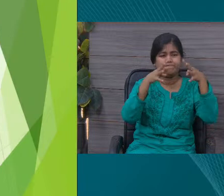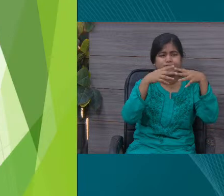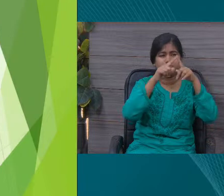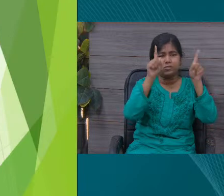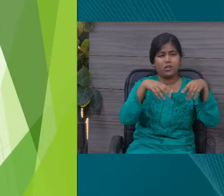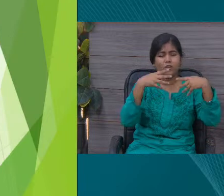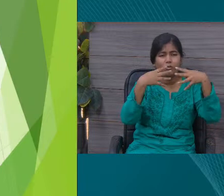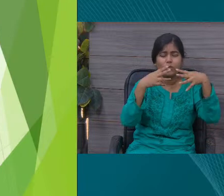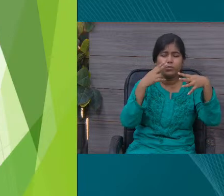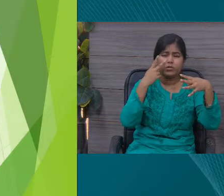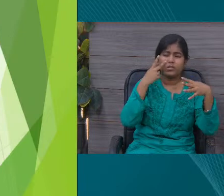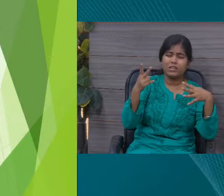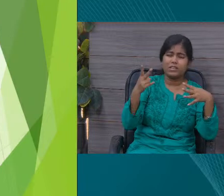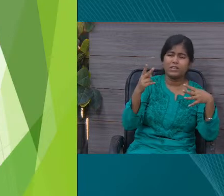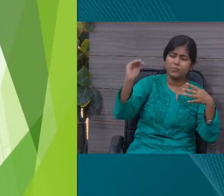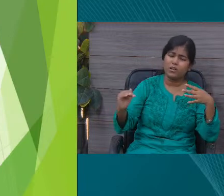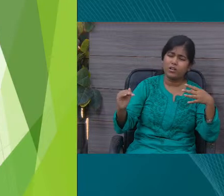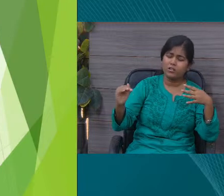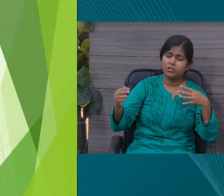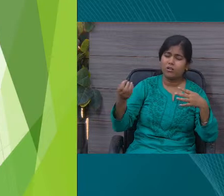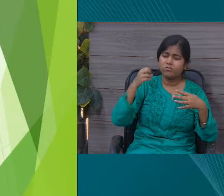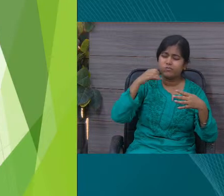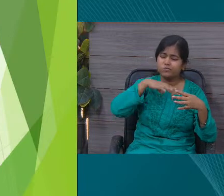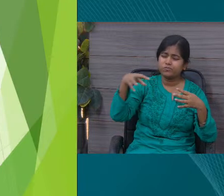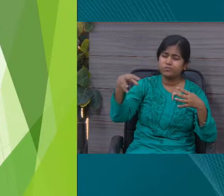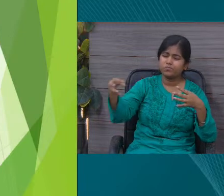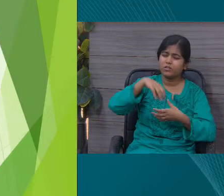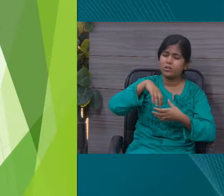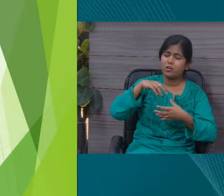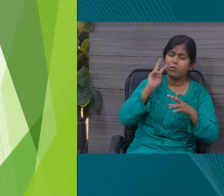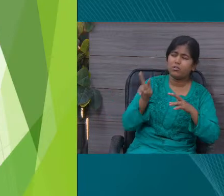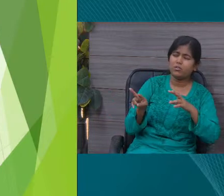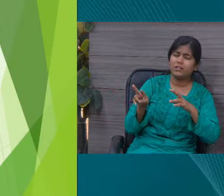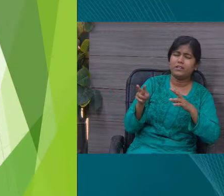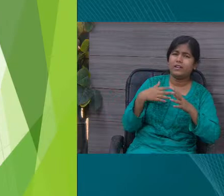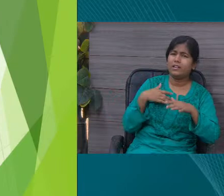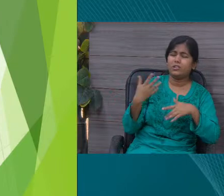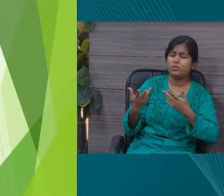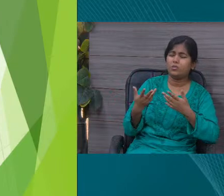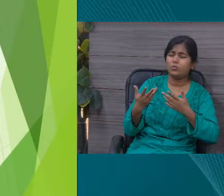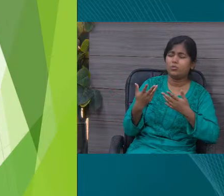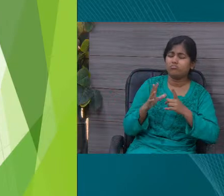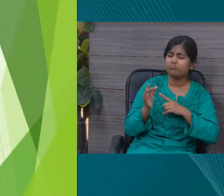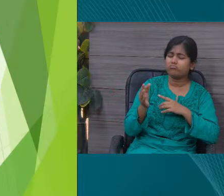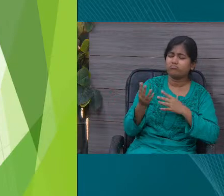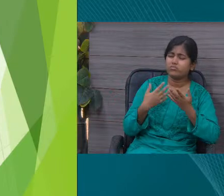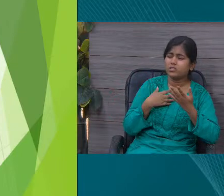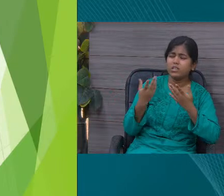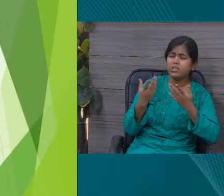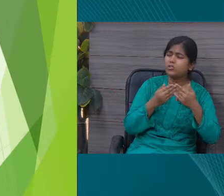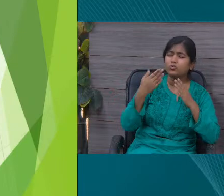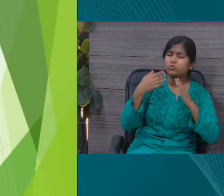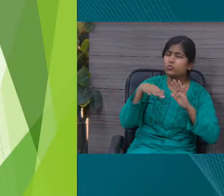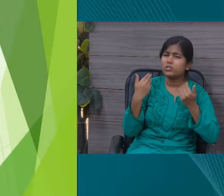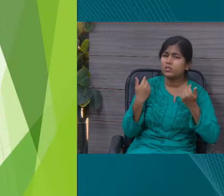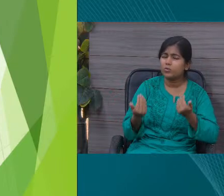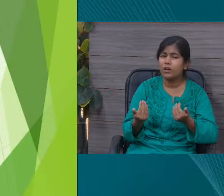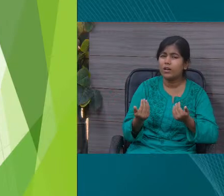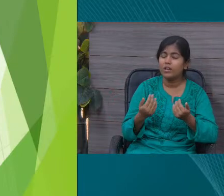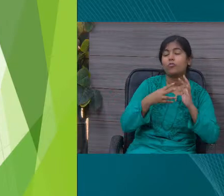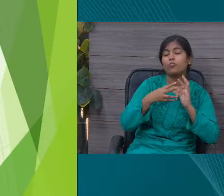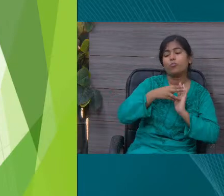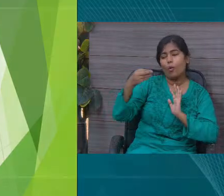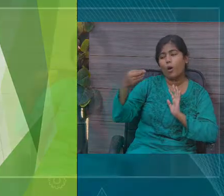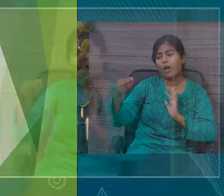school. And one fine day, the writer, he goes out and tries to have a conversation with the child. And